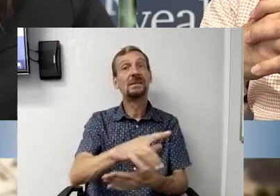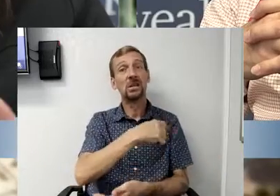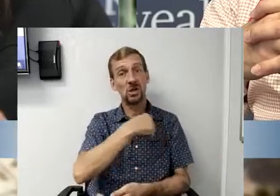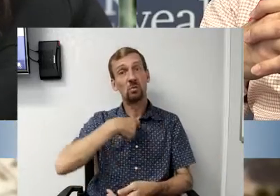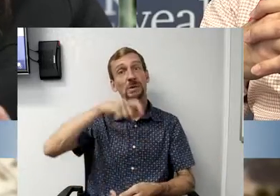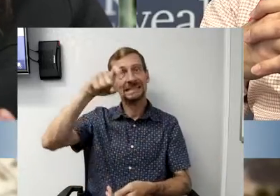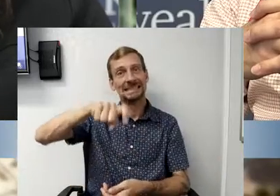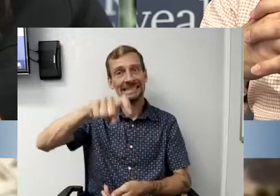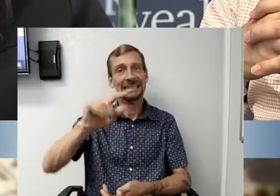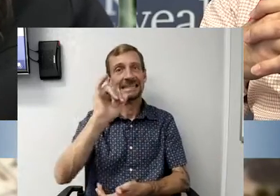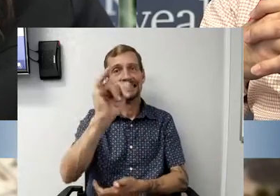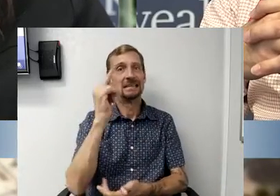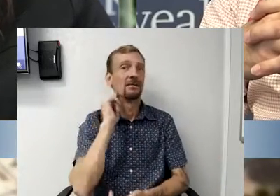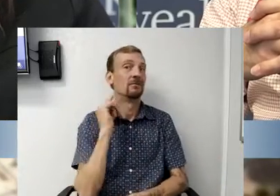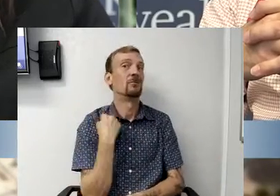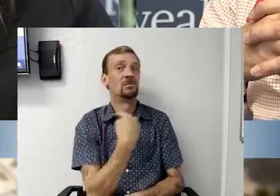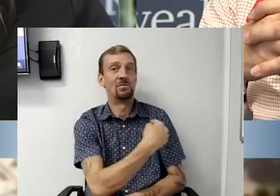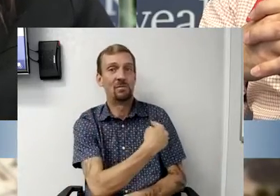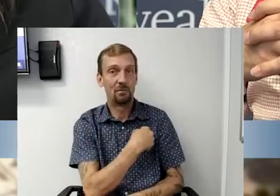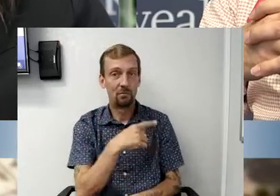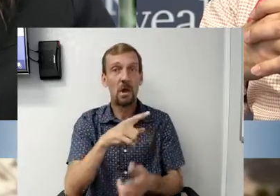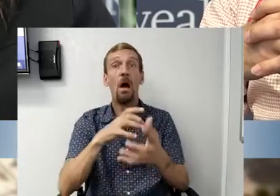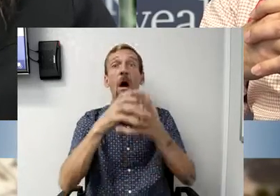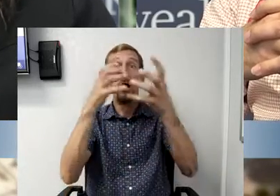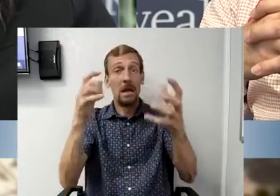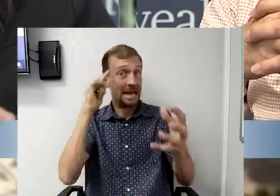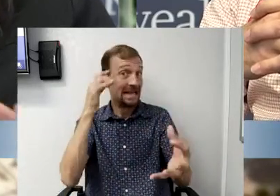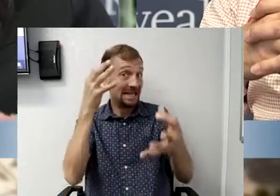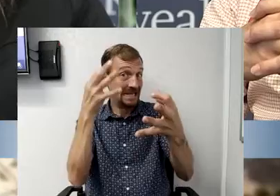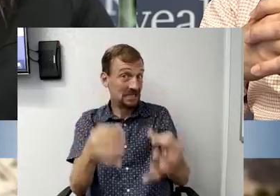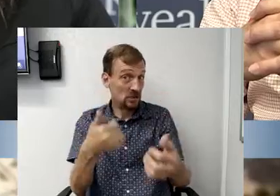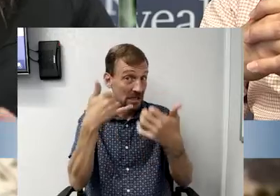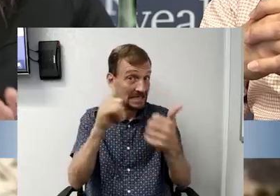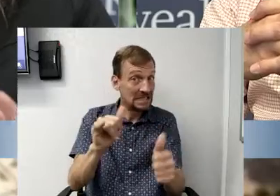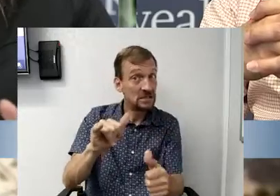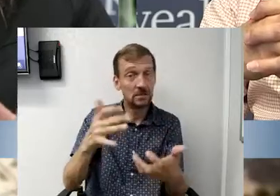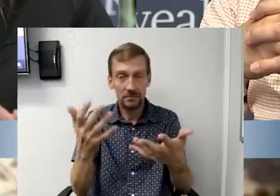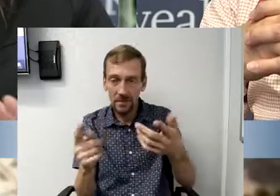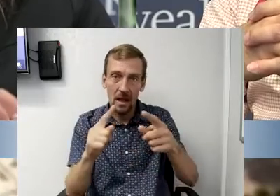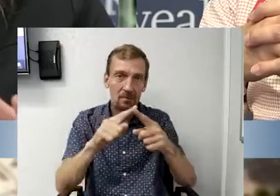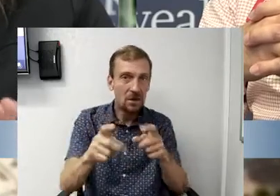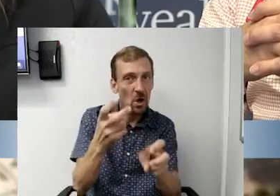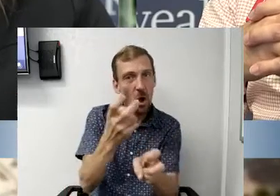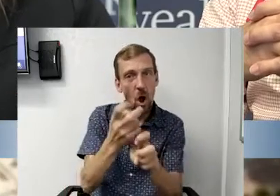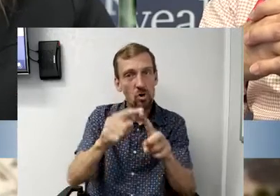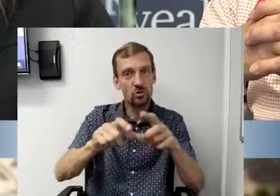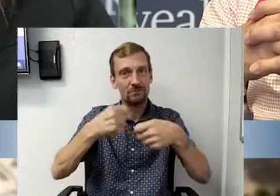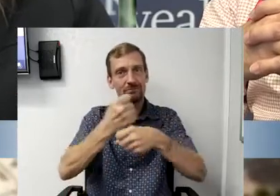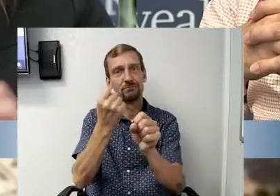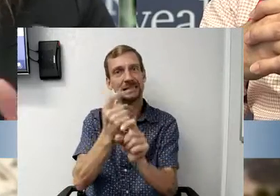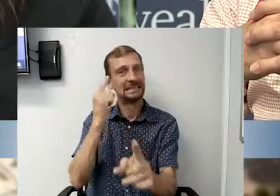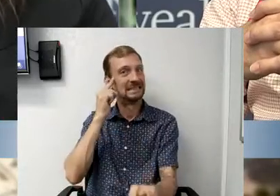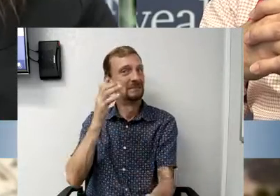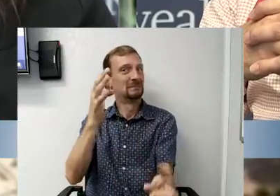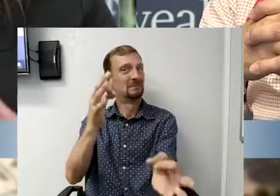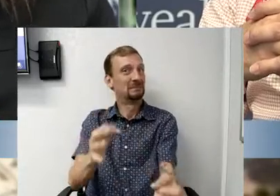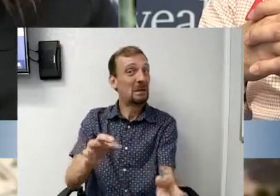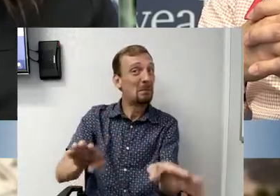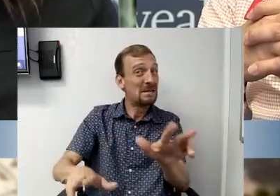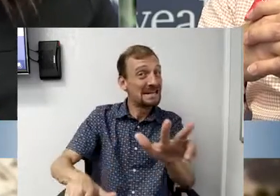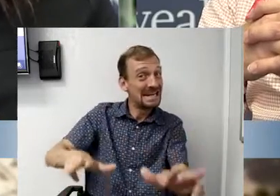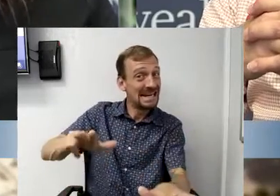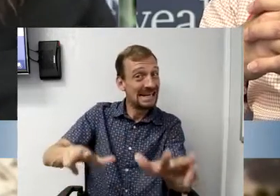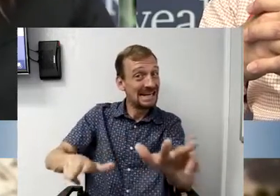And there's a lot of things and a lot of decisions that are being made right now. It's just that balance. It's really that distancing